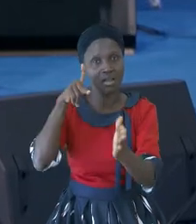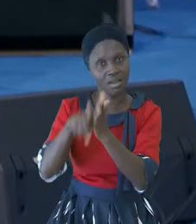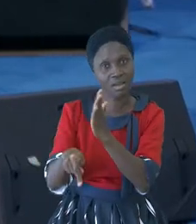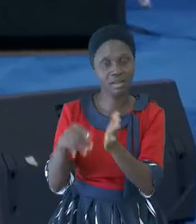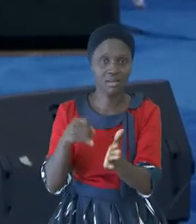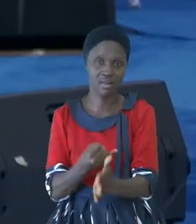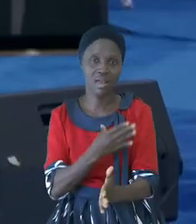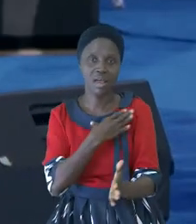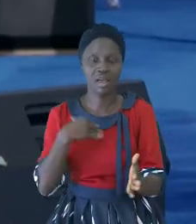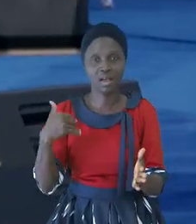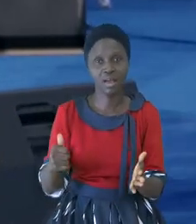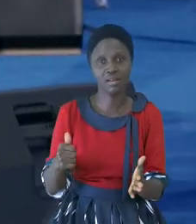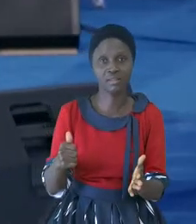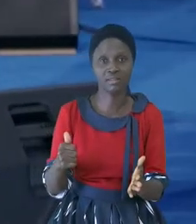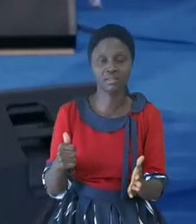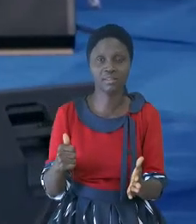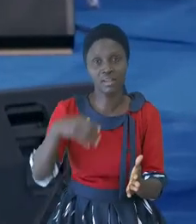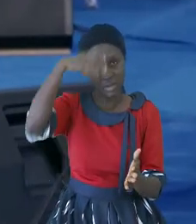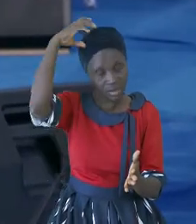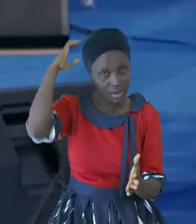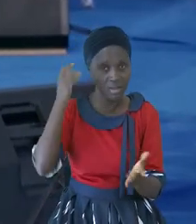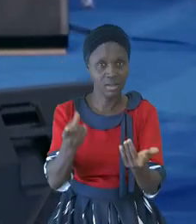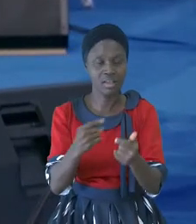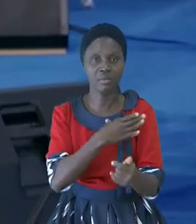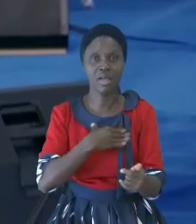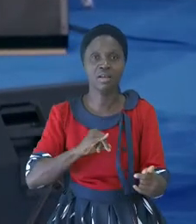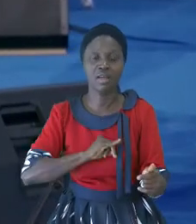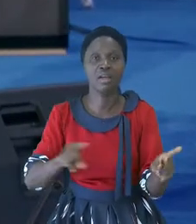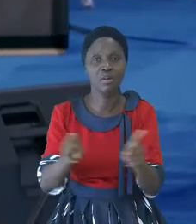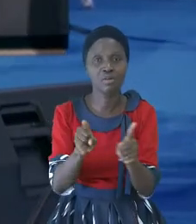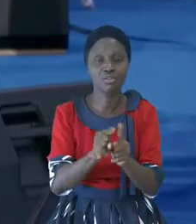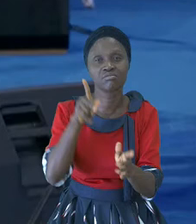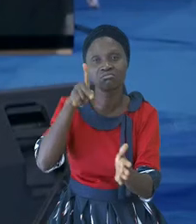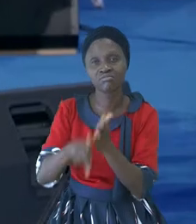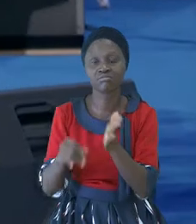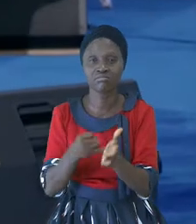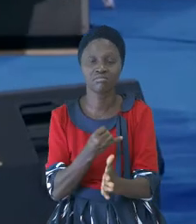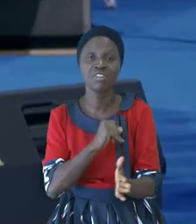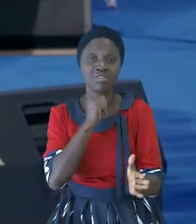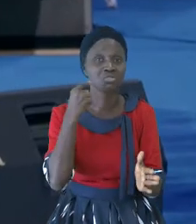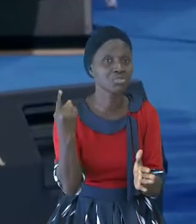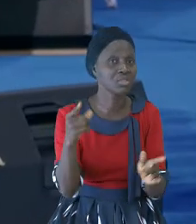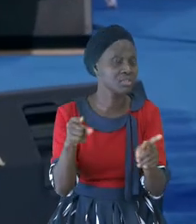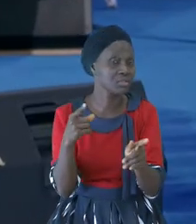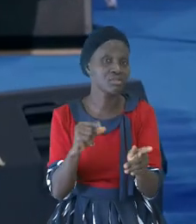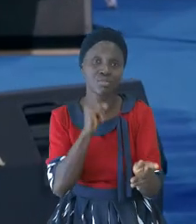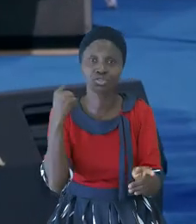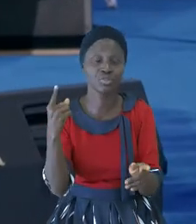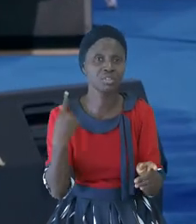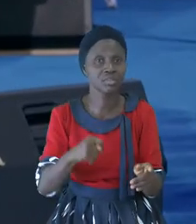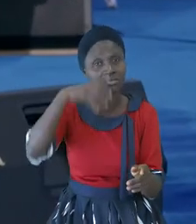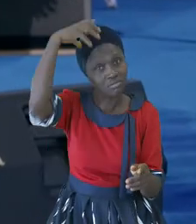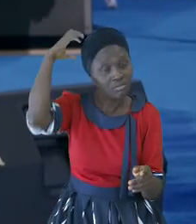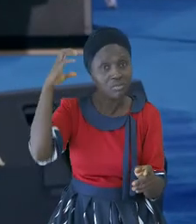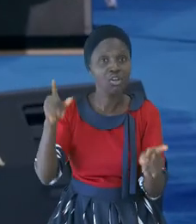said, I also slew him. And then not only the bear, not only the lion, and Philistine